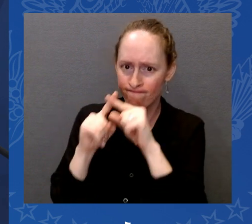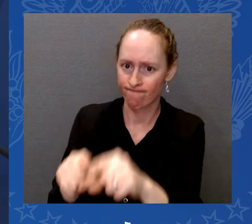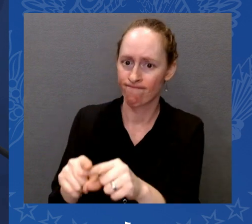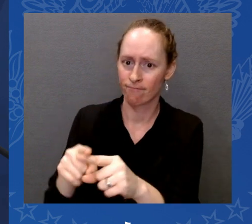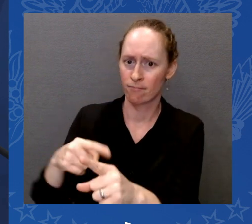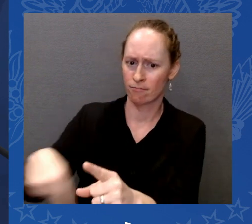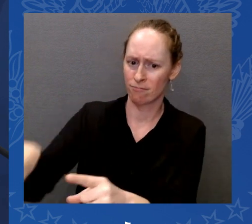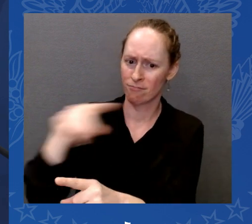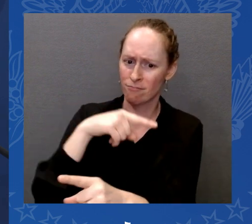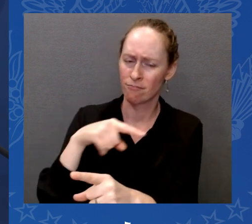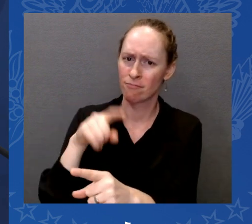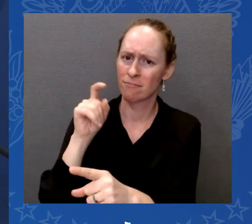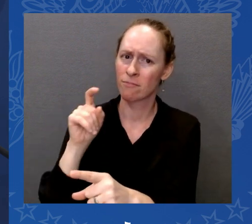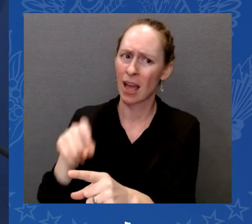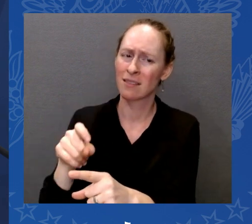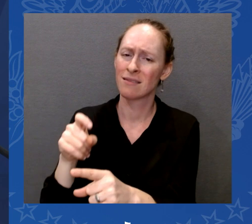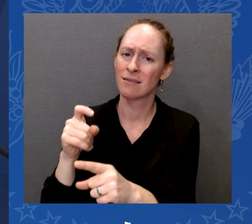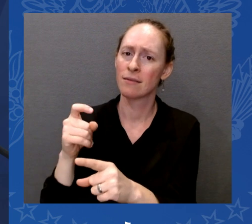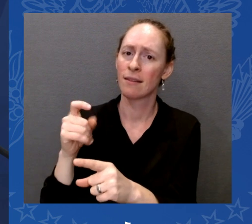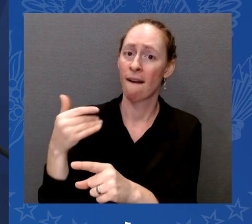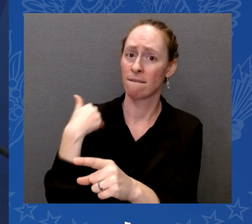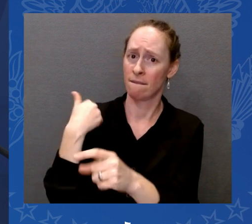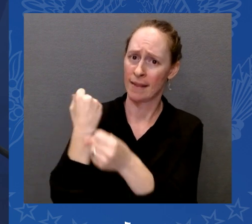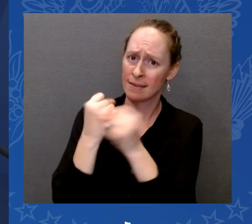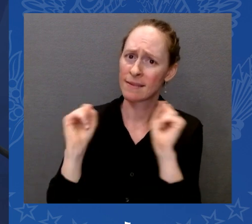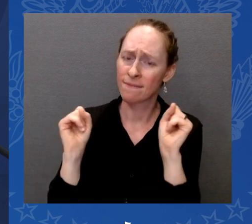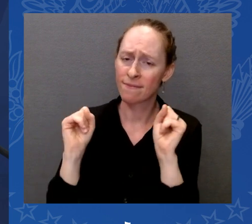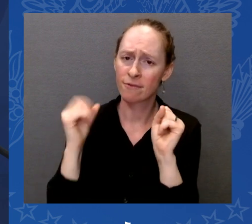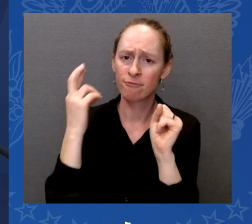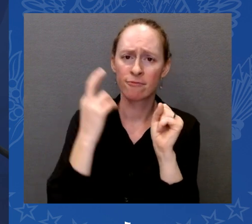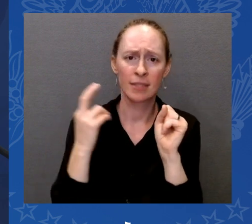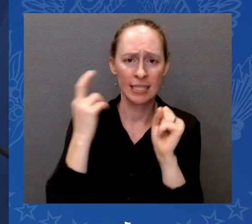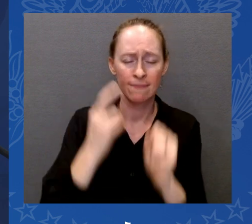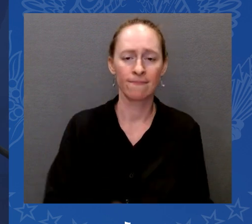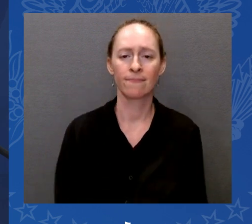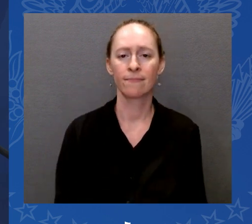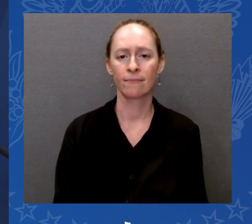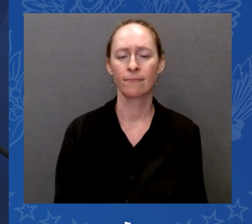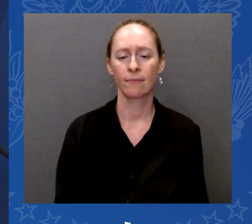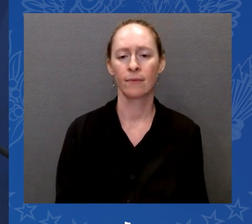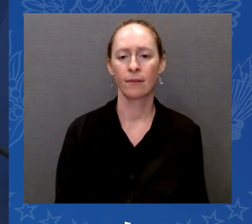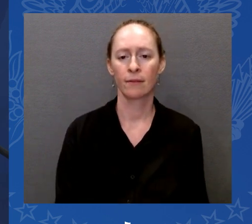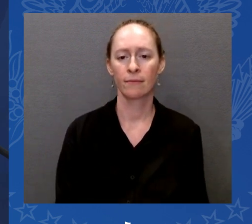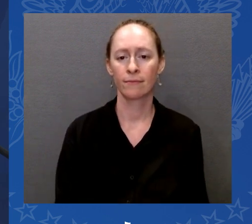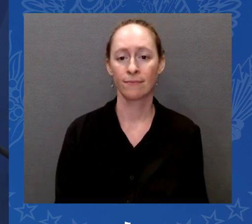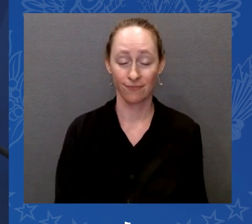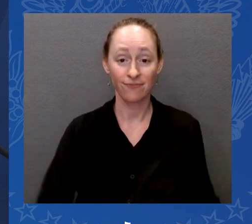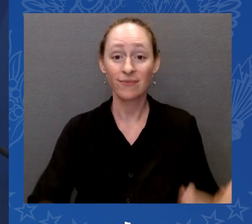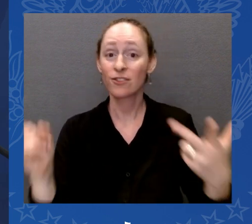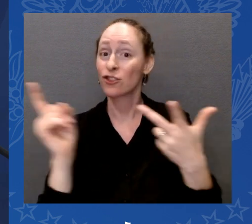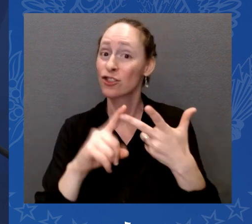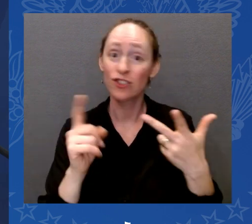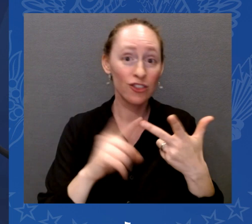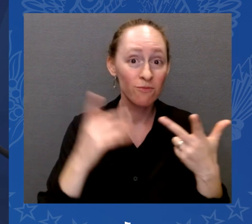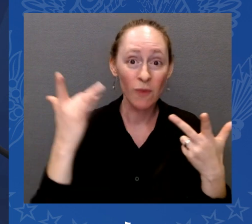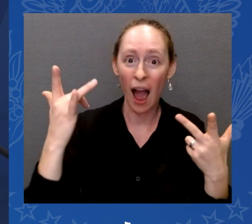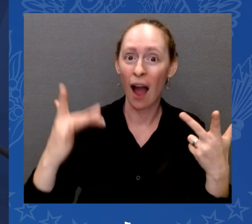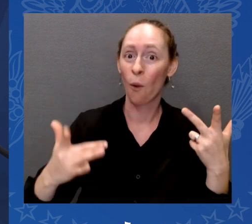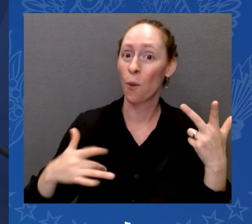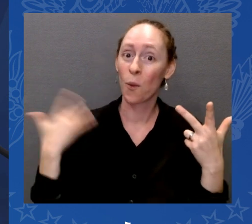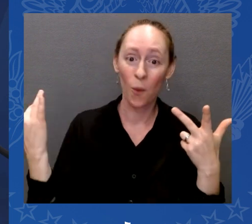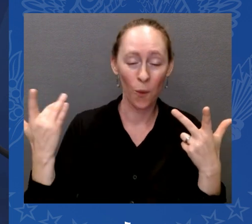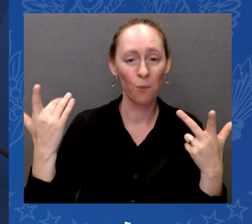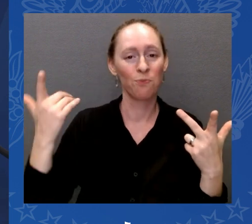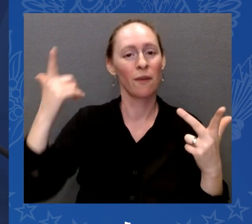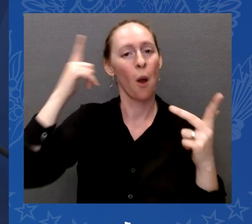so exciting is that it's hope. It's hope for the future. It's hope for tomorrow. It's for every kid sitting